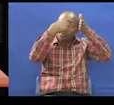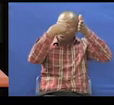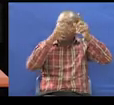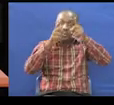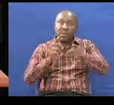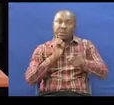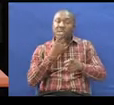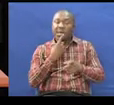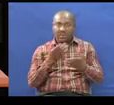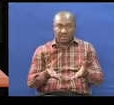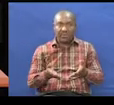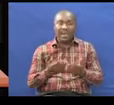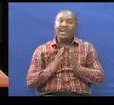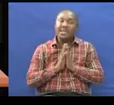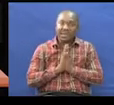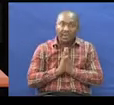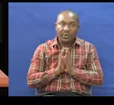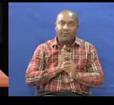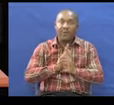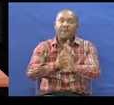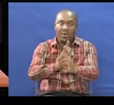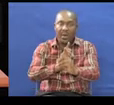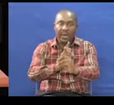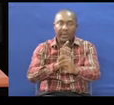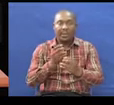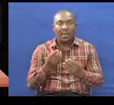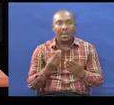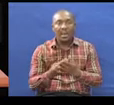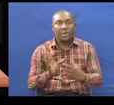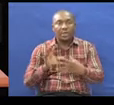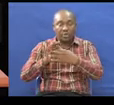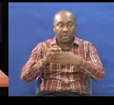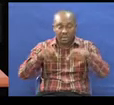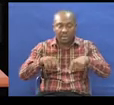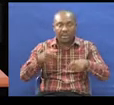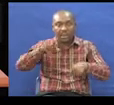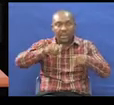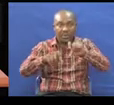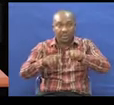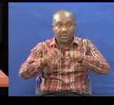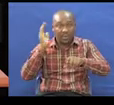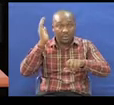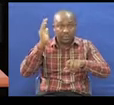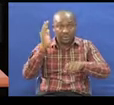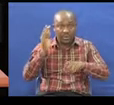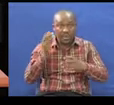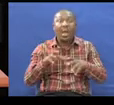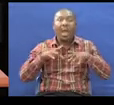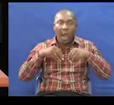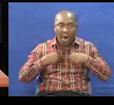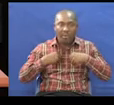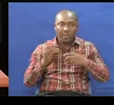Thanks very much for listening. Thanks for joining with me in chemistry session. I hope to meet with